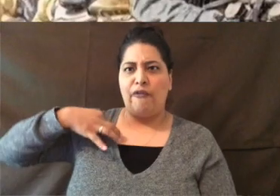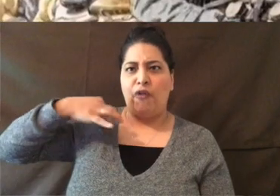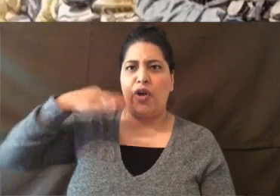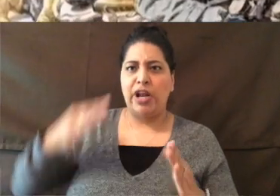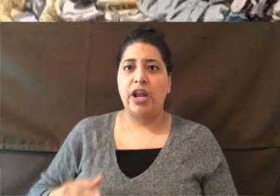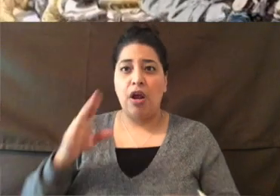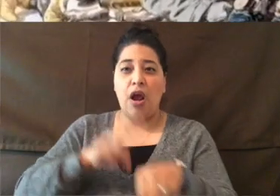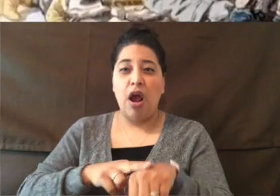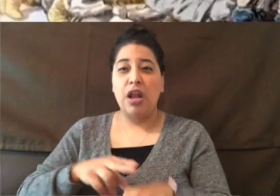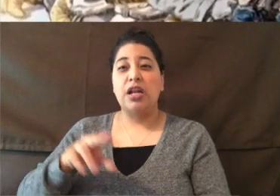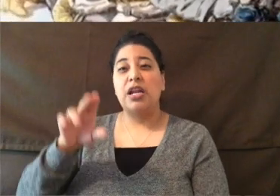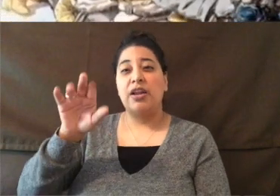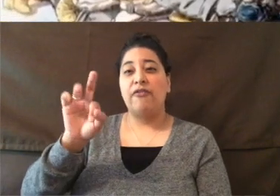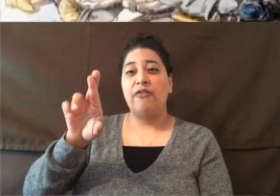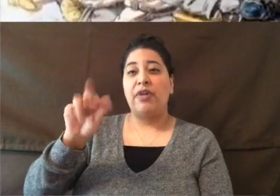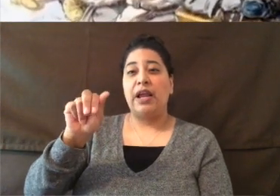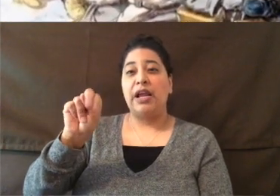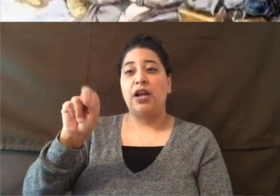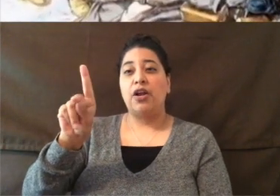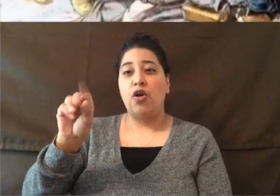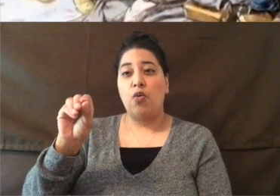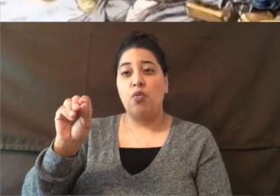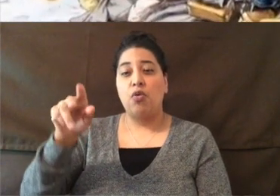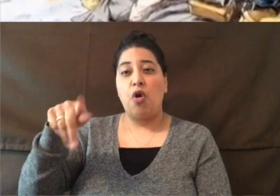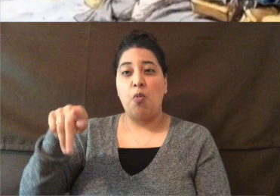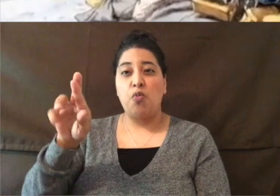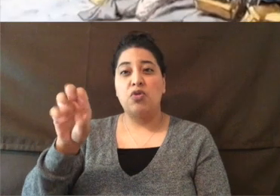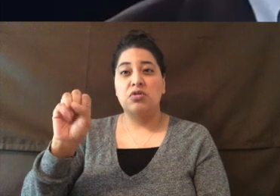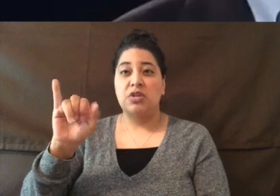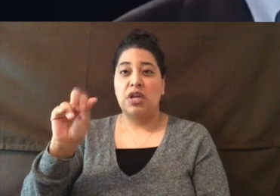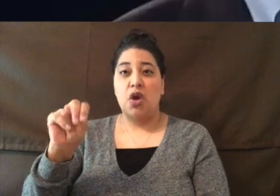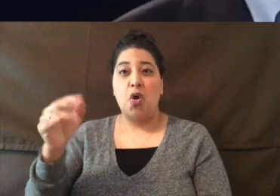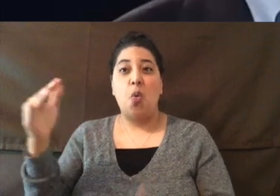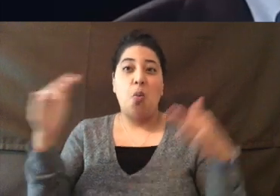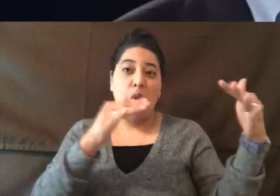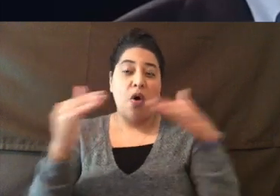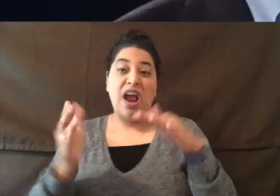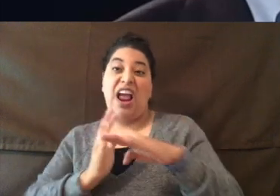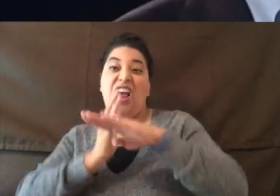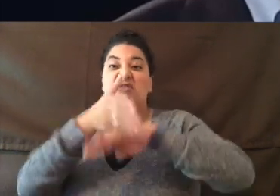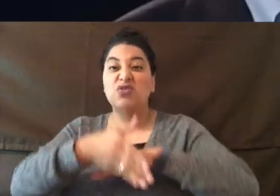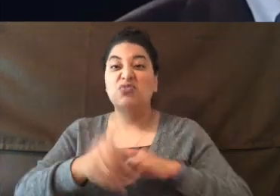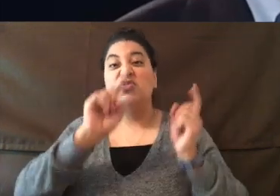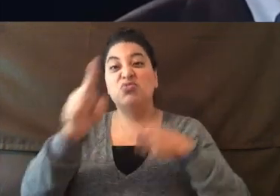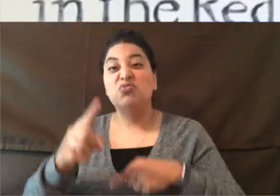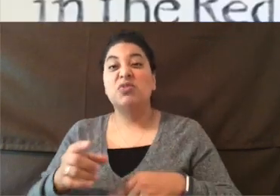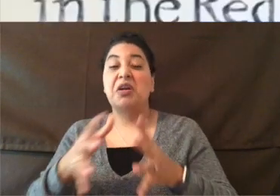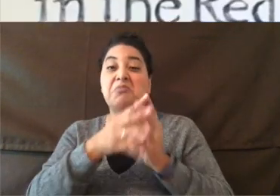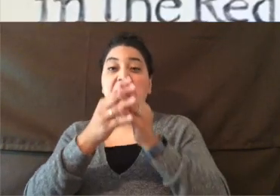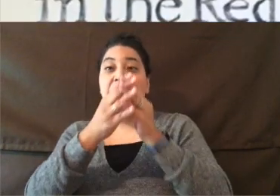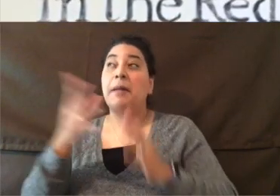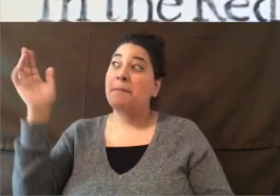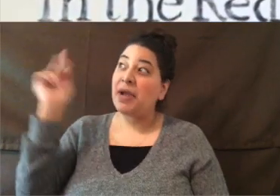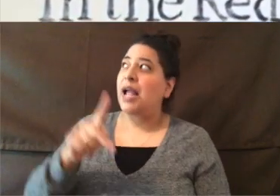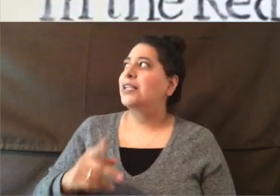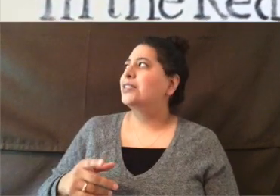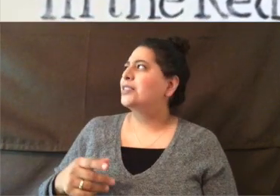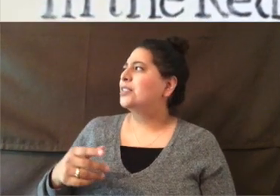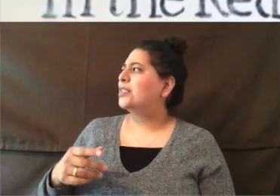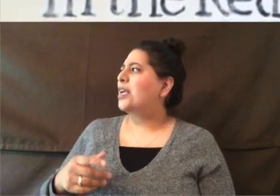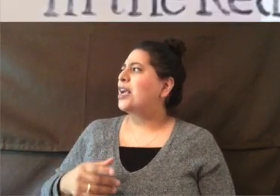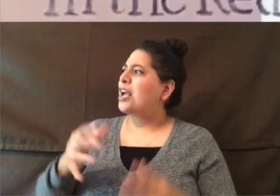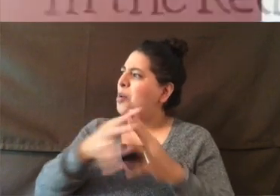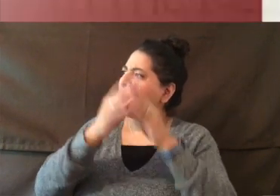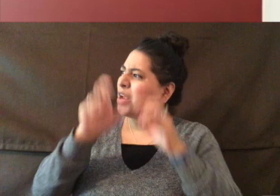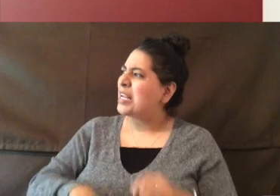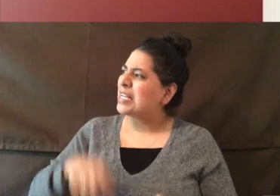their volunteers on the battlefield of the Franco-Prussian War. Barton returned to the United States shortly thereafter, and she brought this idea